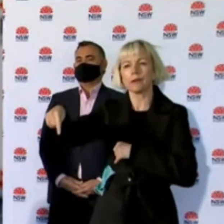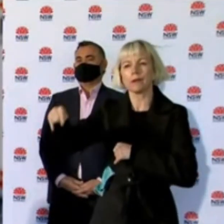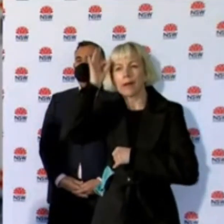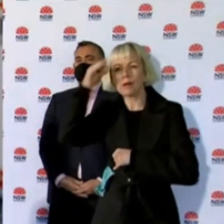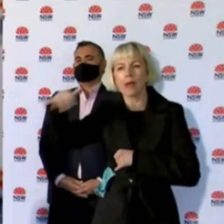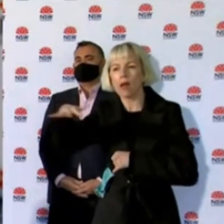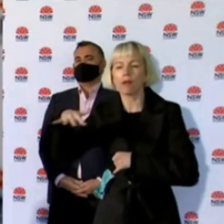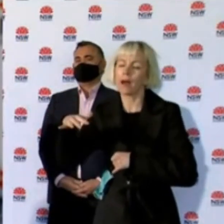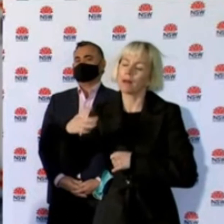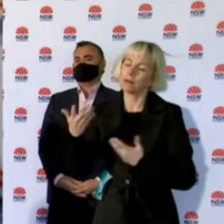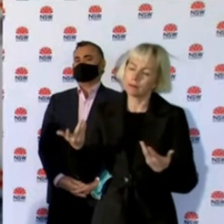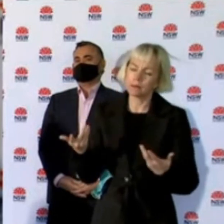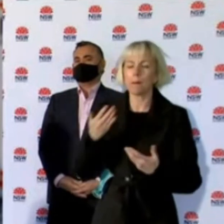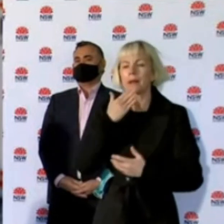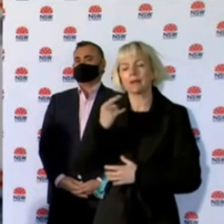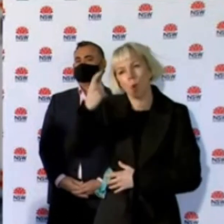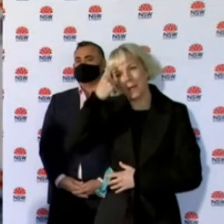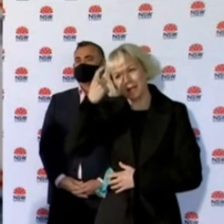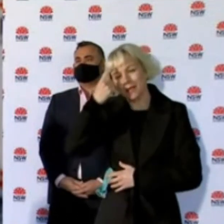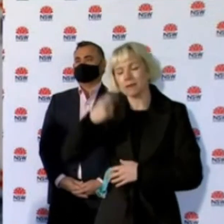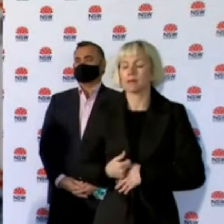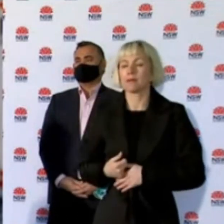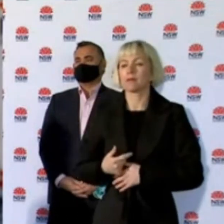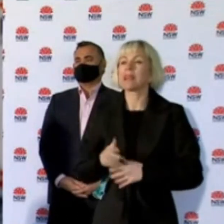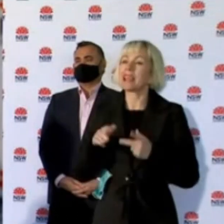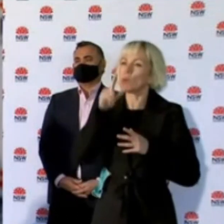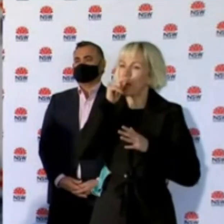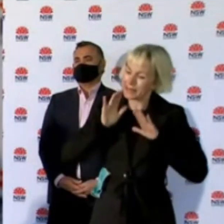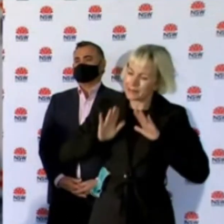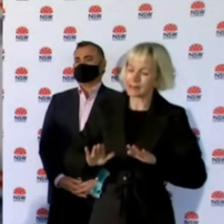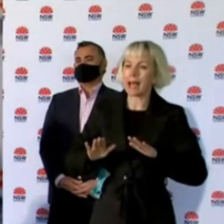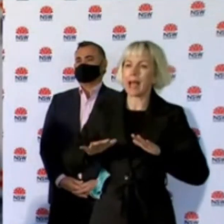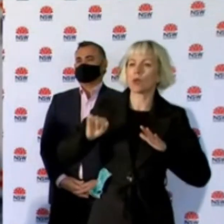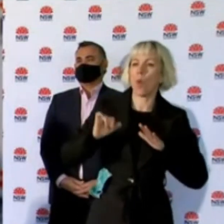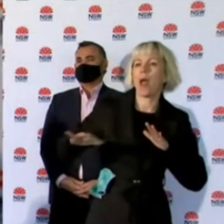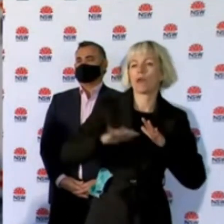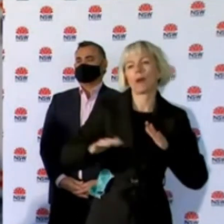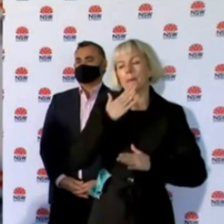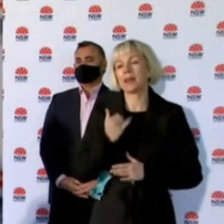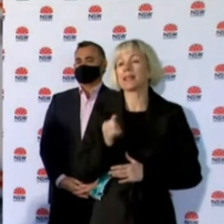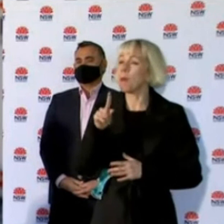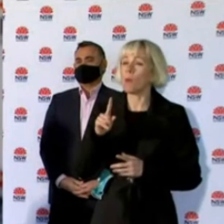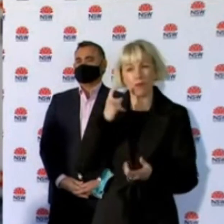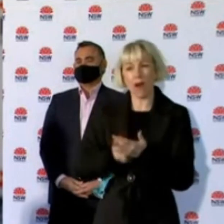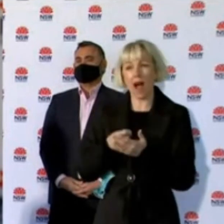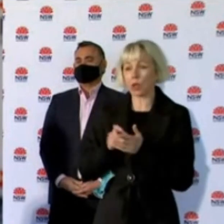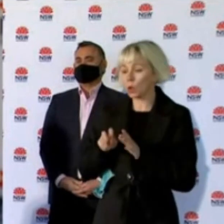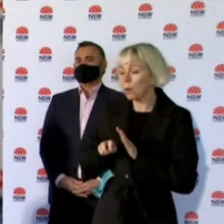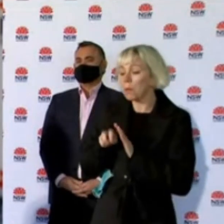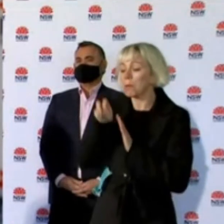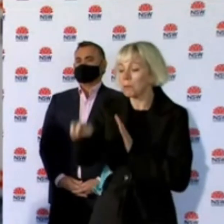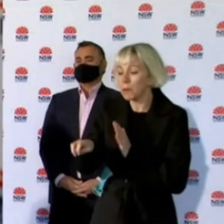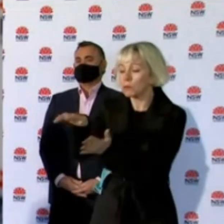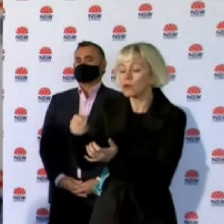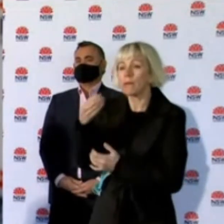well as the strict health orders. Your street might be across the road from a shop. We'd much rather you go across the road than travel 3 suburbs to the